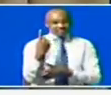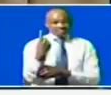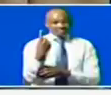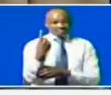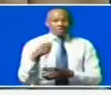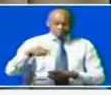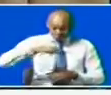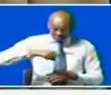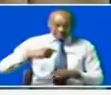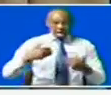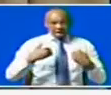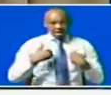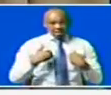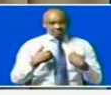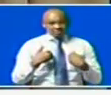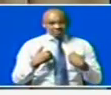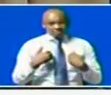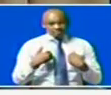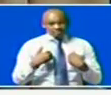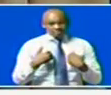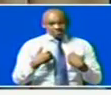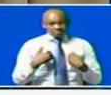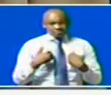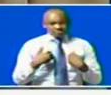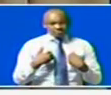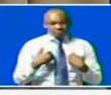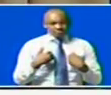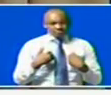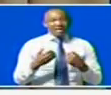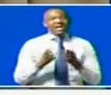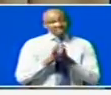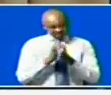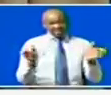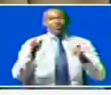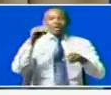we held a general election